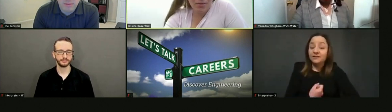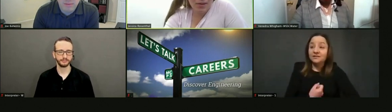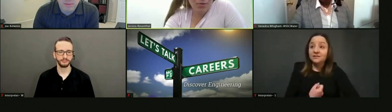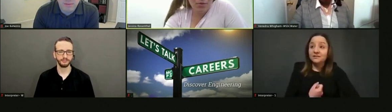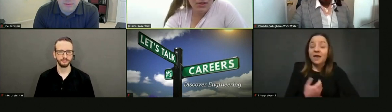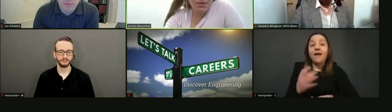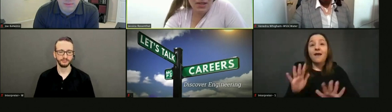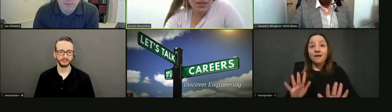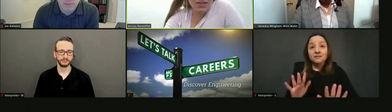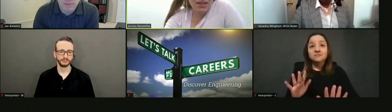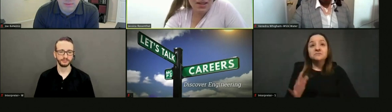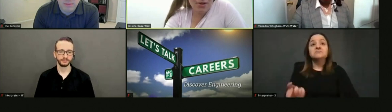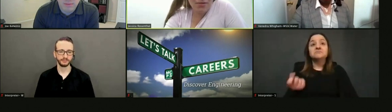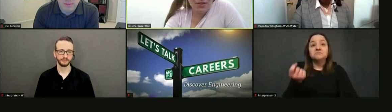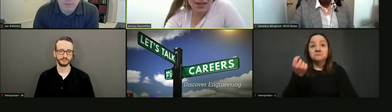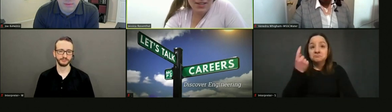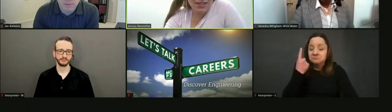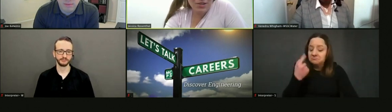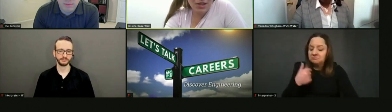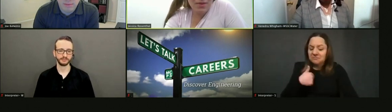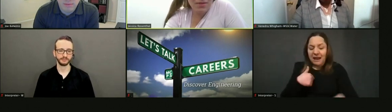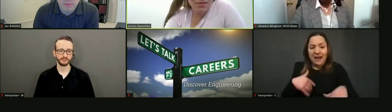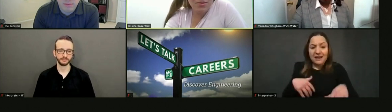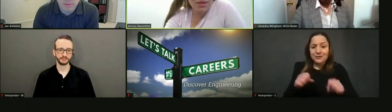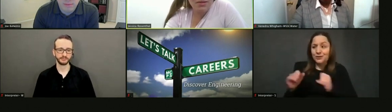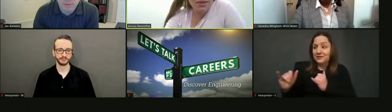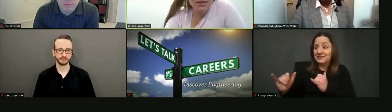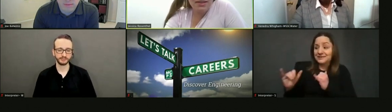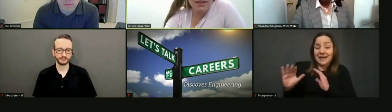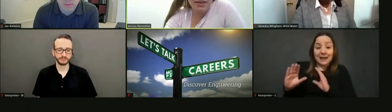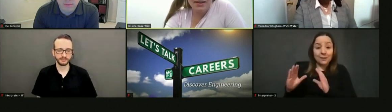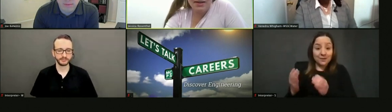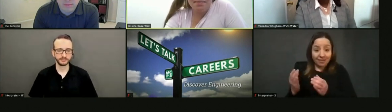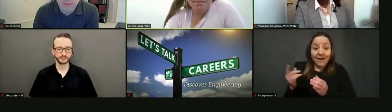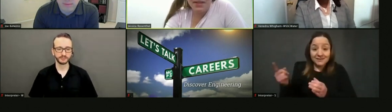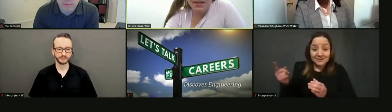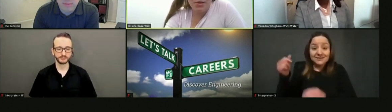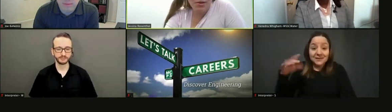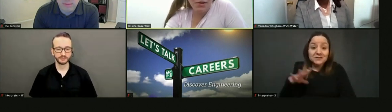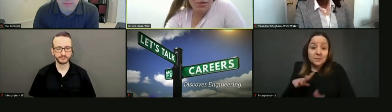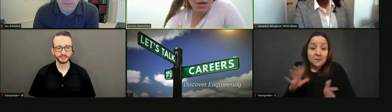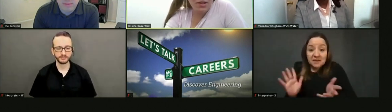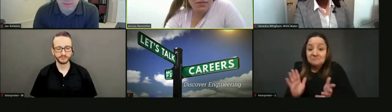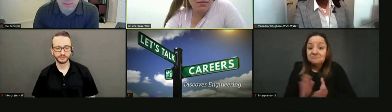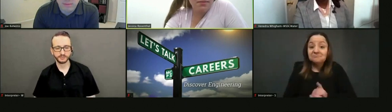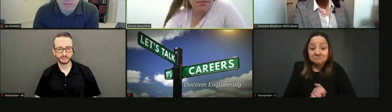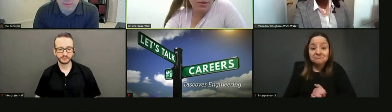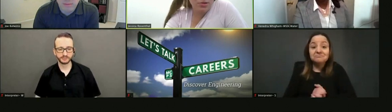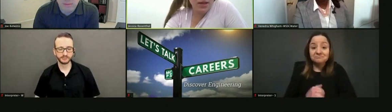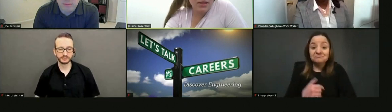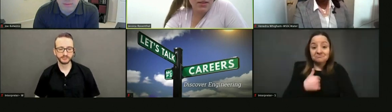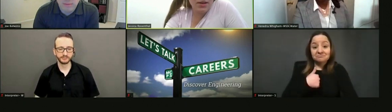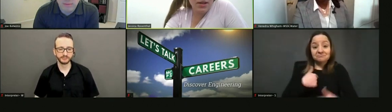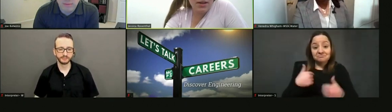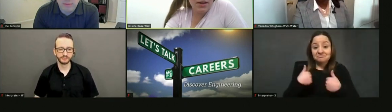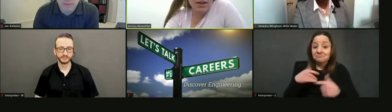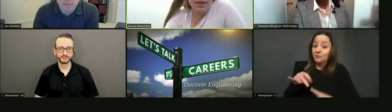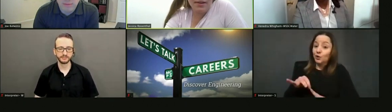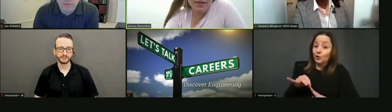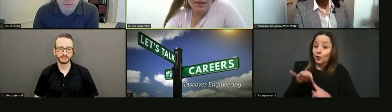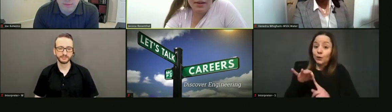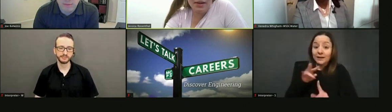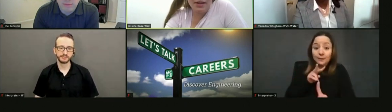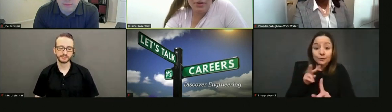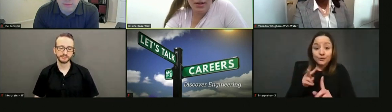and understanding that you've been through the same classes that all the guys in the shop have also been through, and that you have a unique perspective